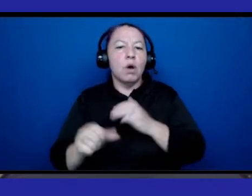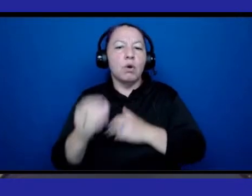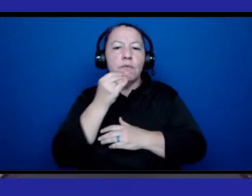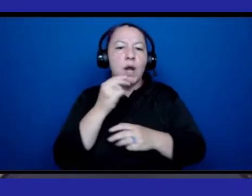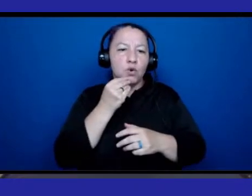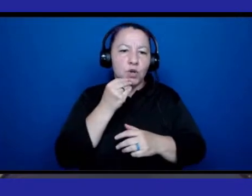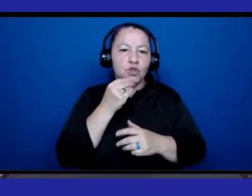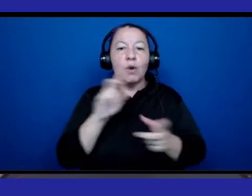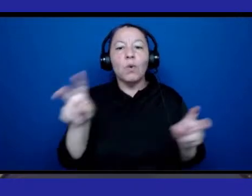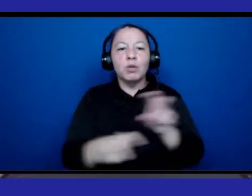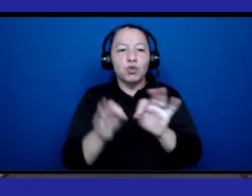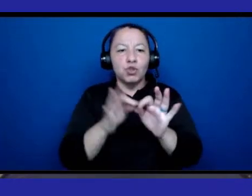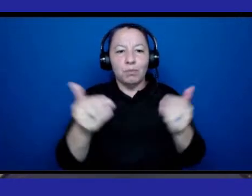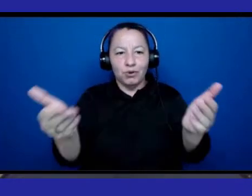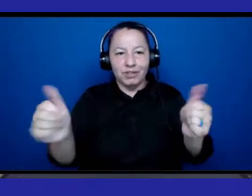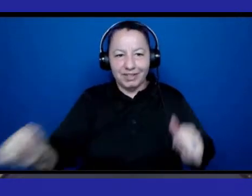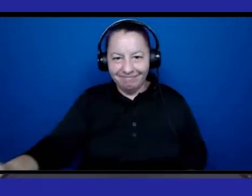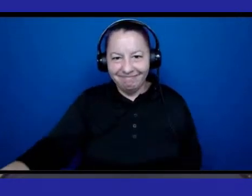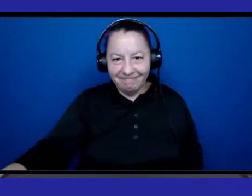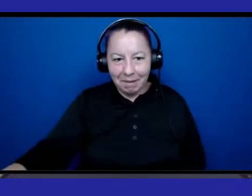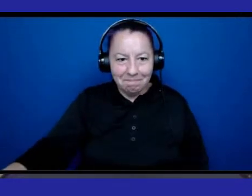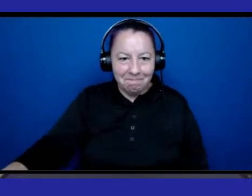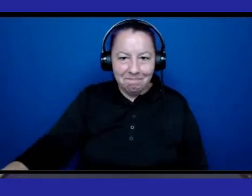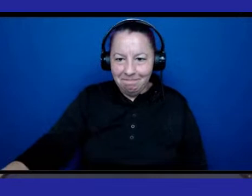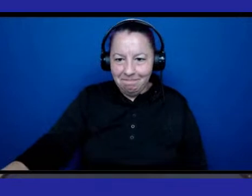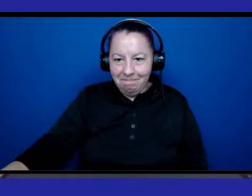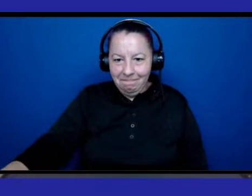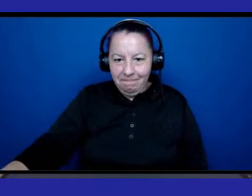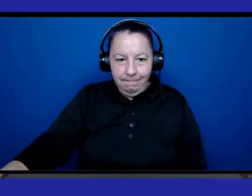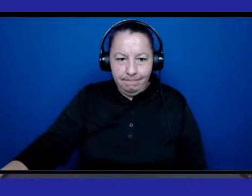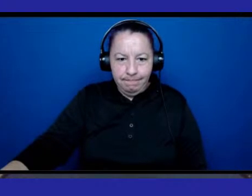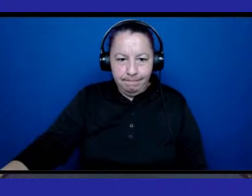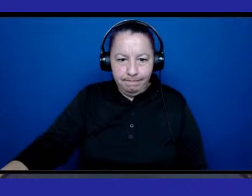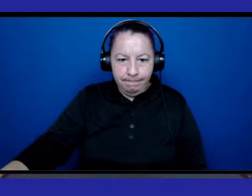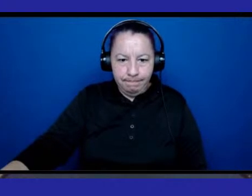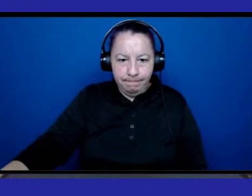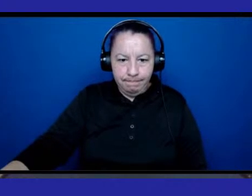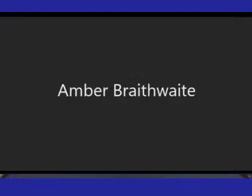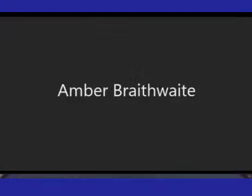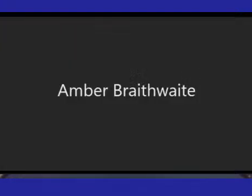For FY 2023, we've actually disbursed